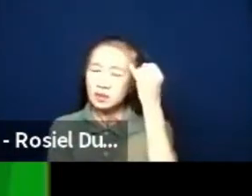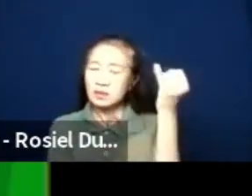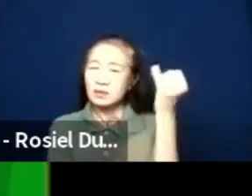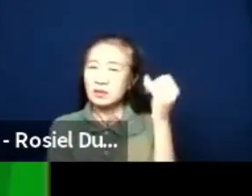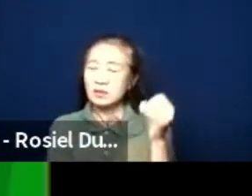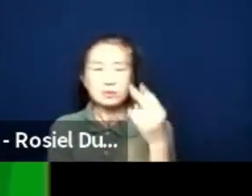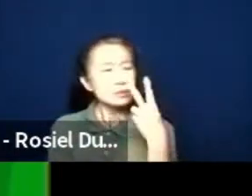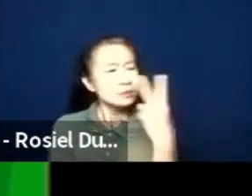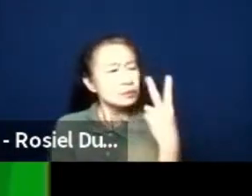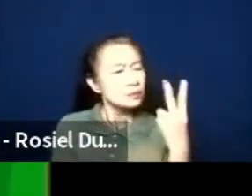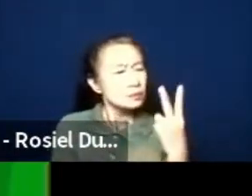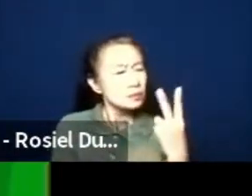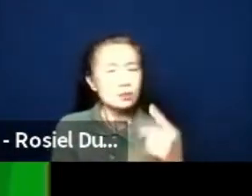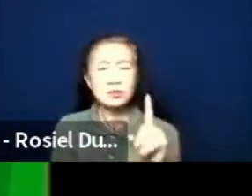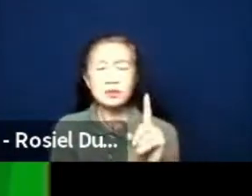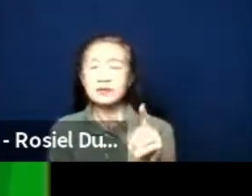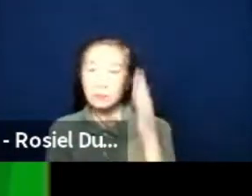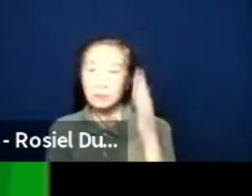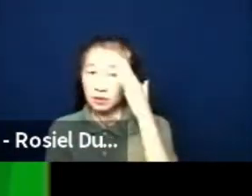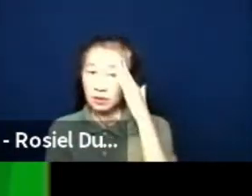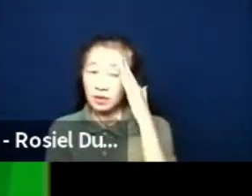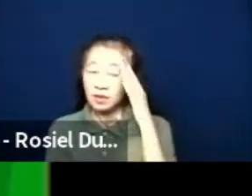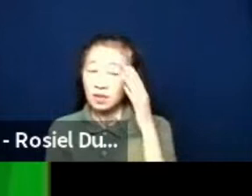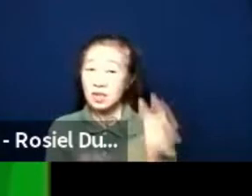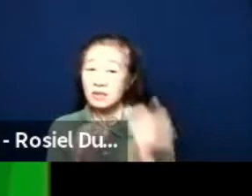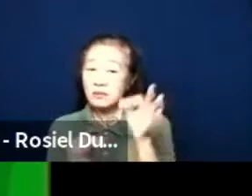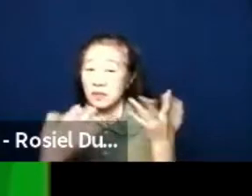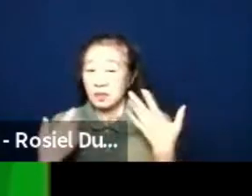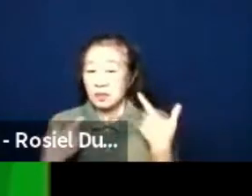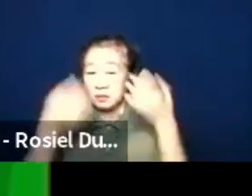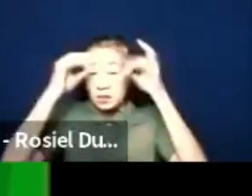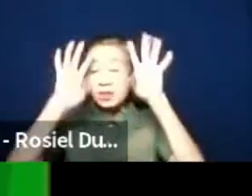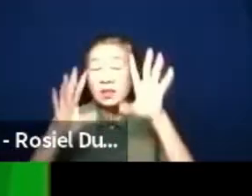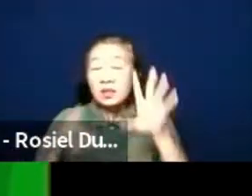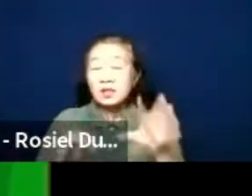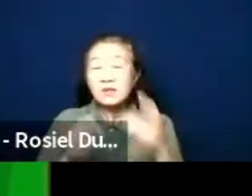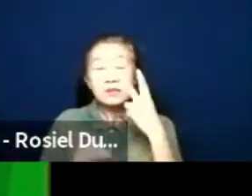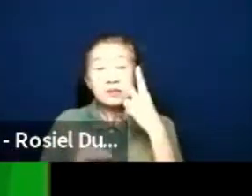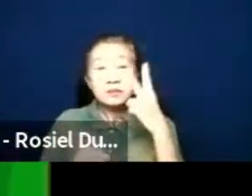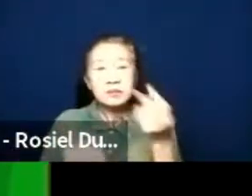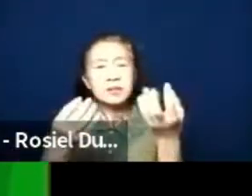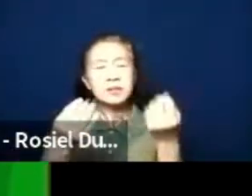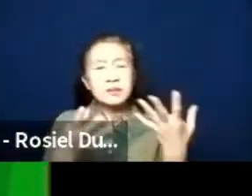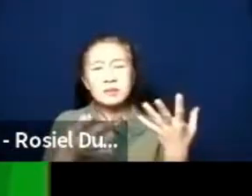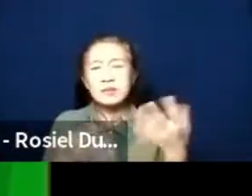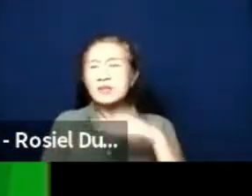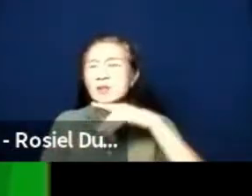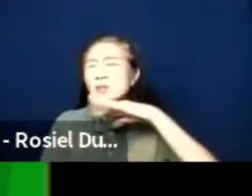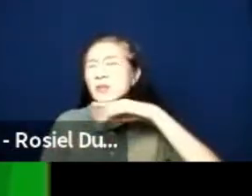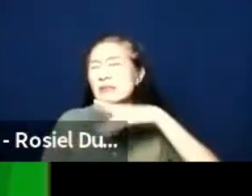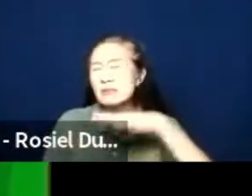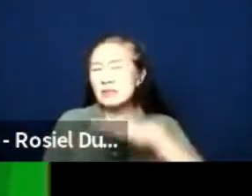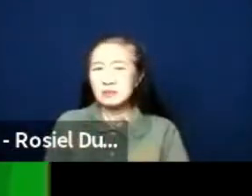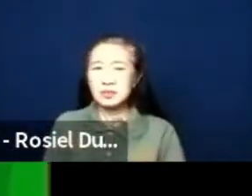the situation and determine if there is immediate danger. If you see large amounts of debris in the air, or